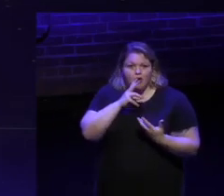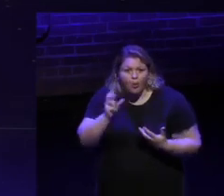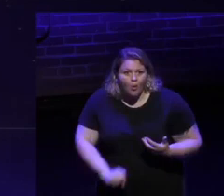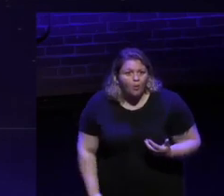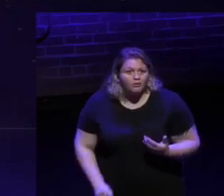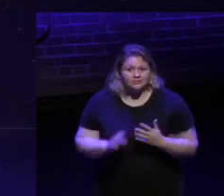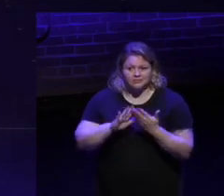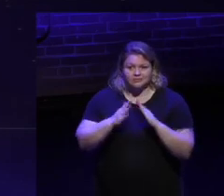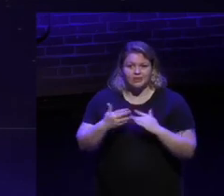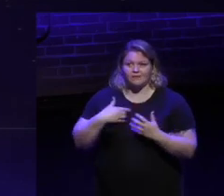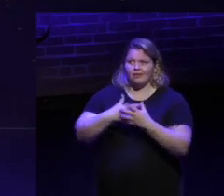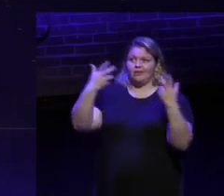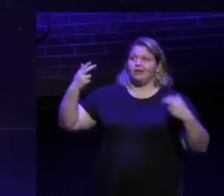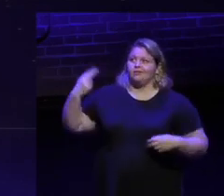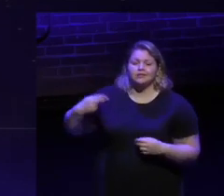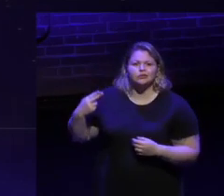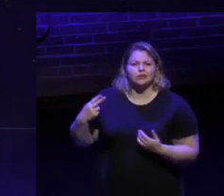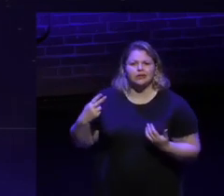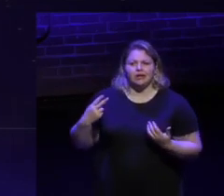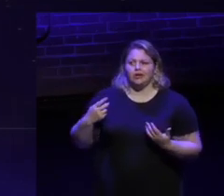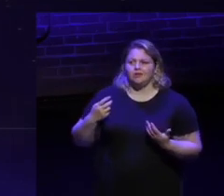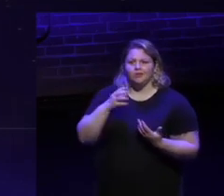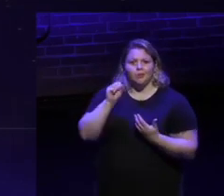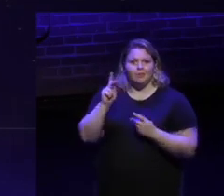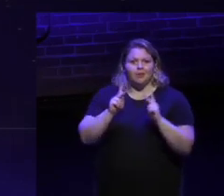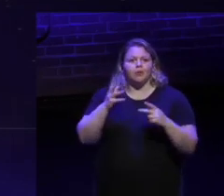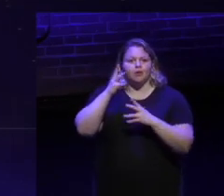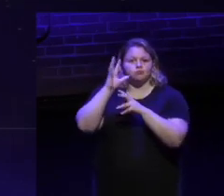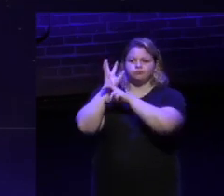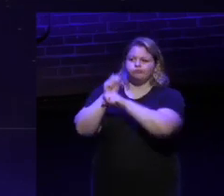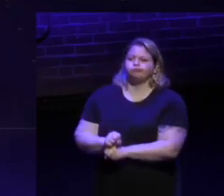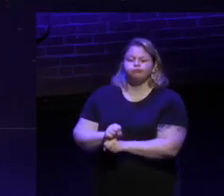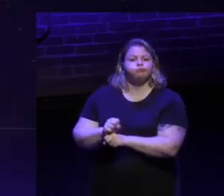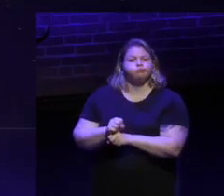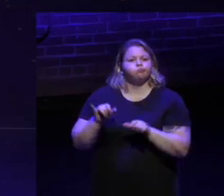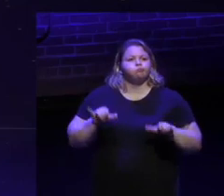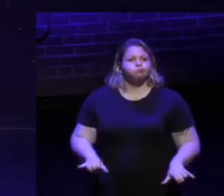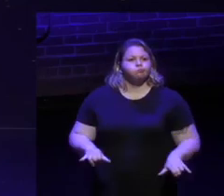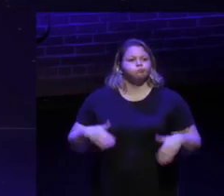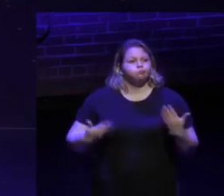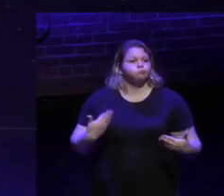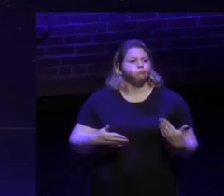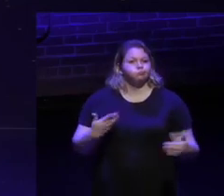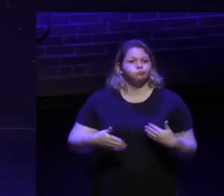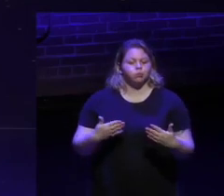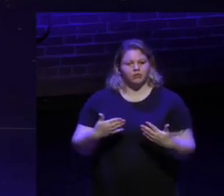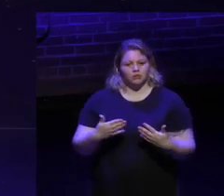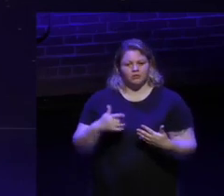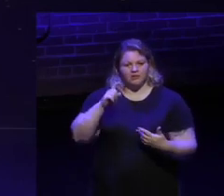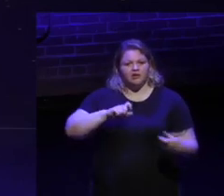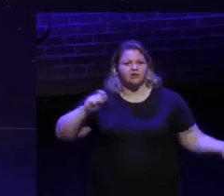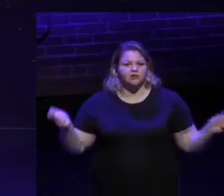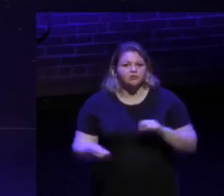we started to talk about the creative economy and what that meant. And those of you here know it's an industry, but it's very much, as Liv said, three or